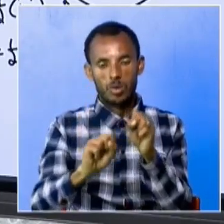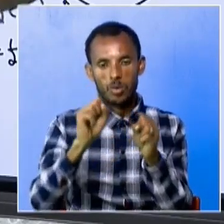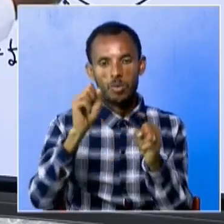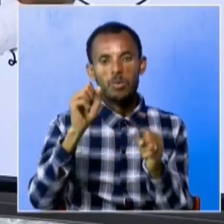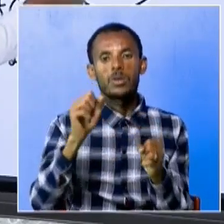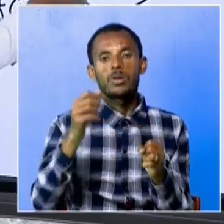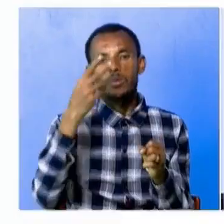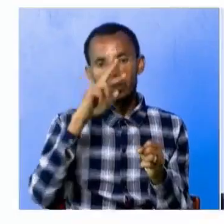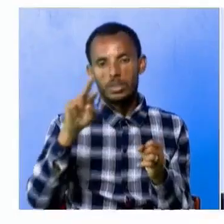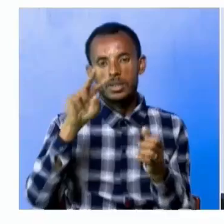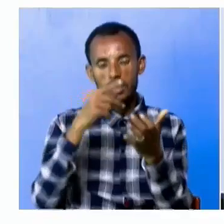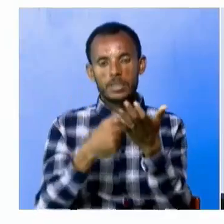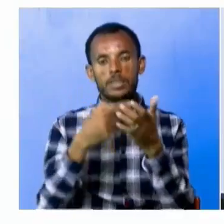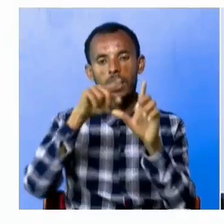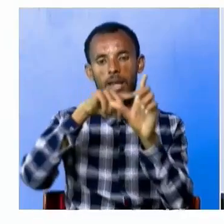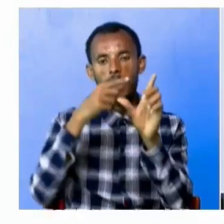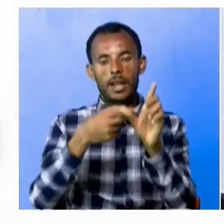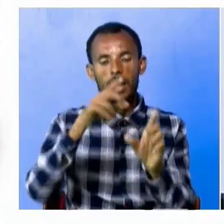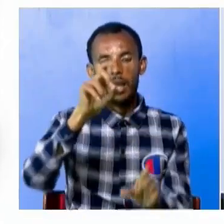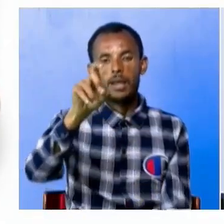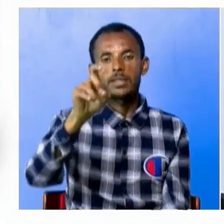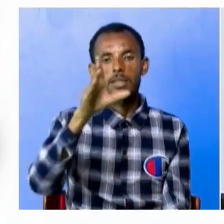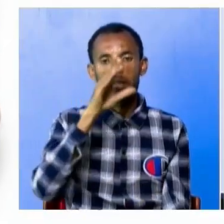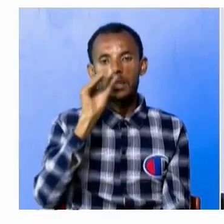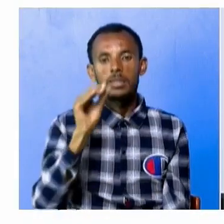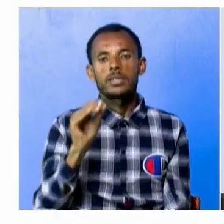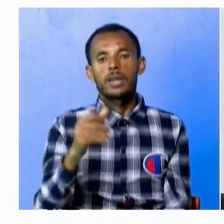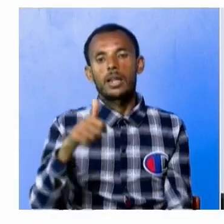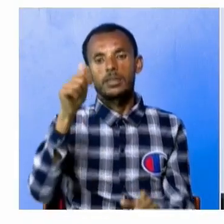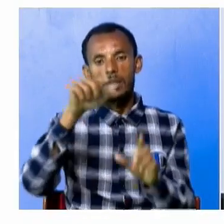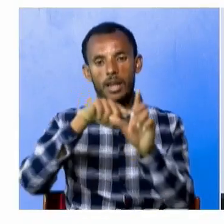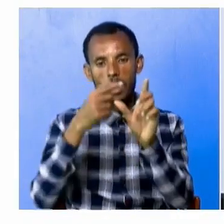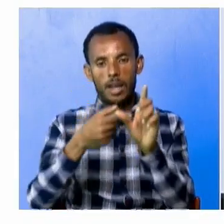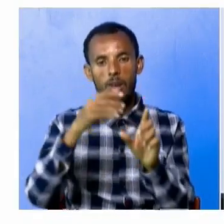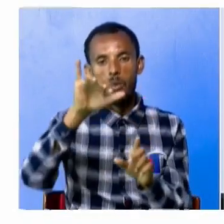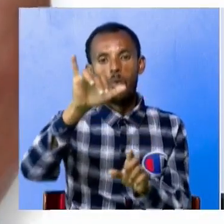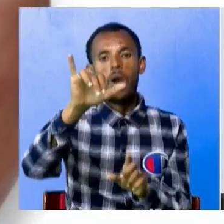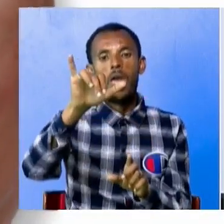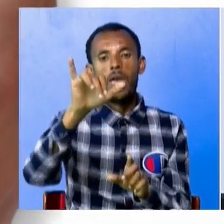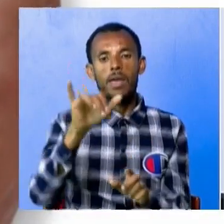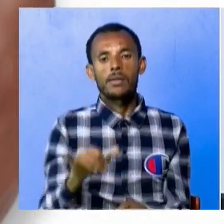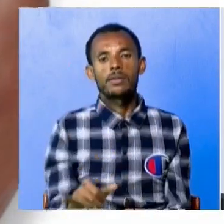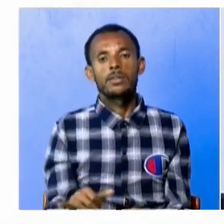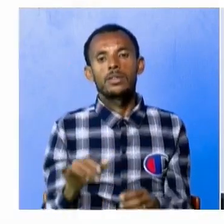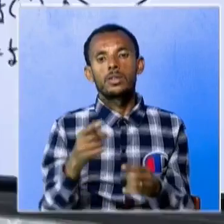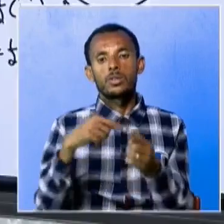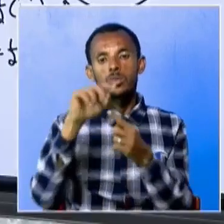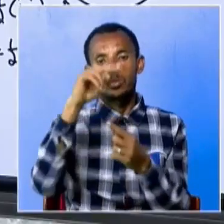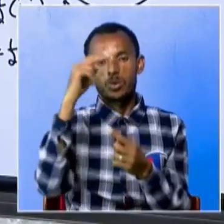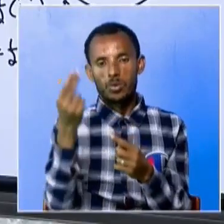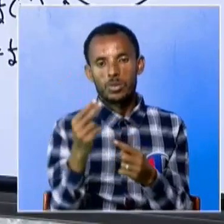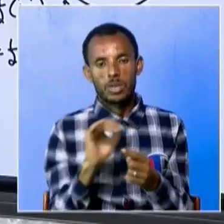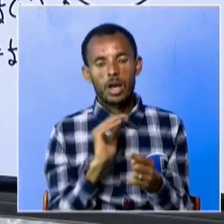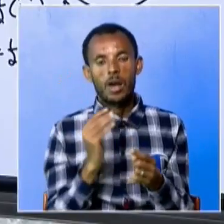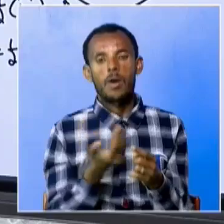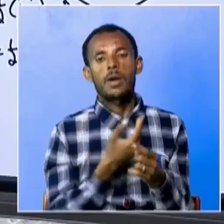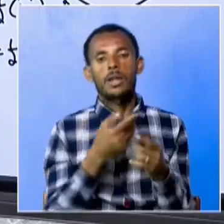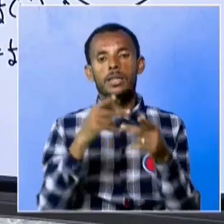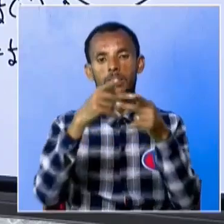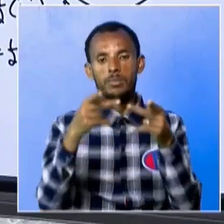consider this angle X and this angle Y, okay? To use our space